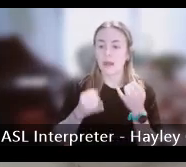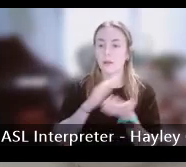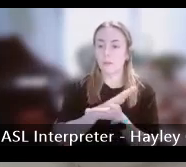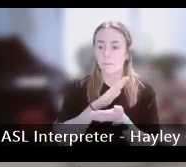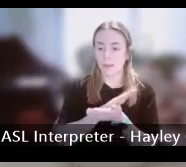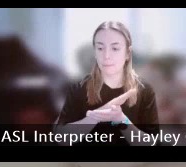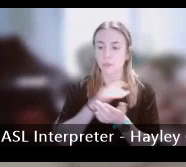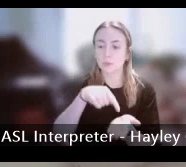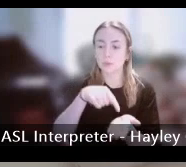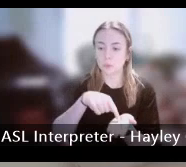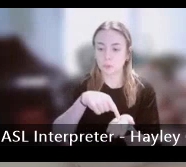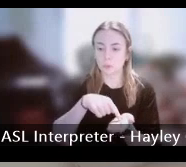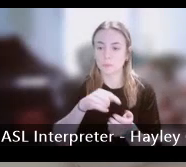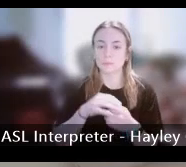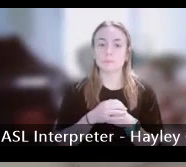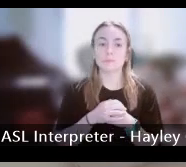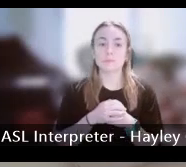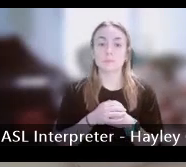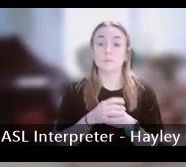Questions while I have this slide up.